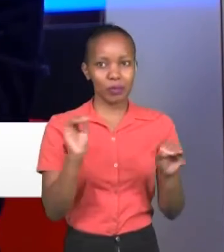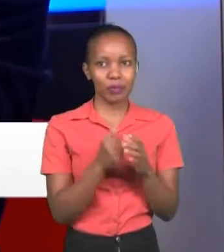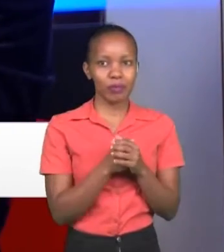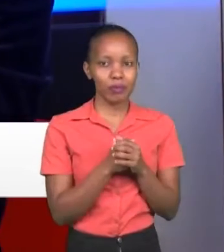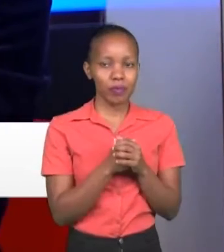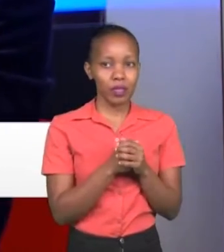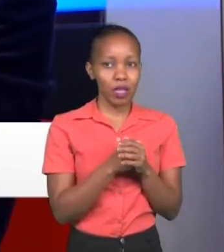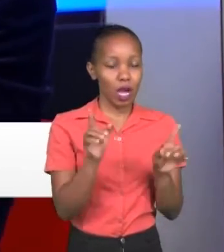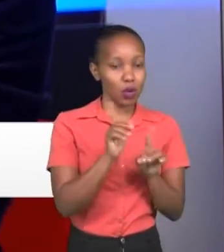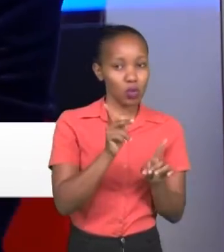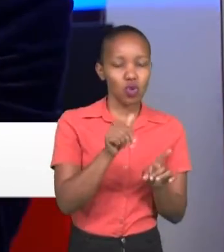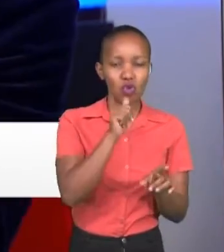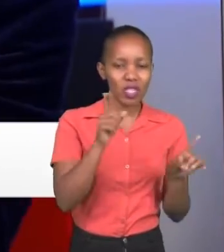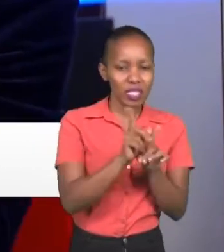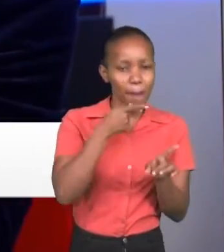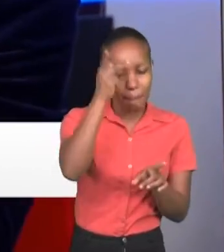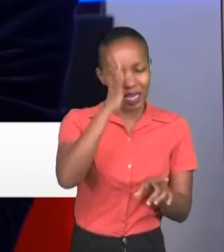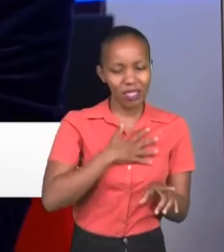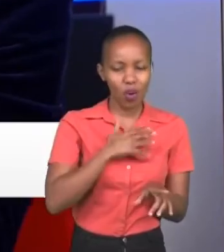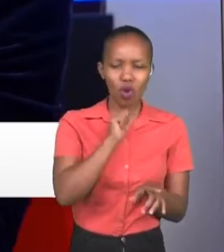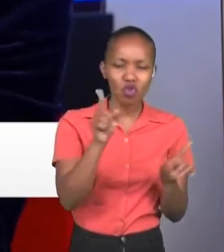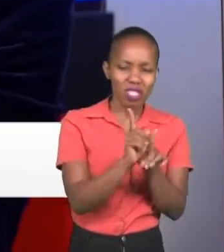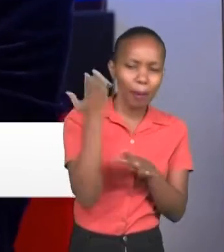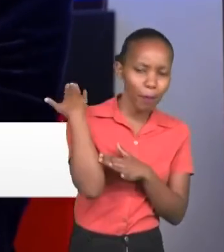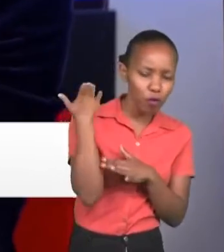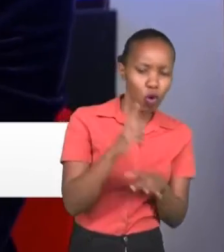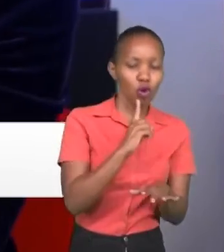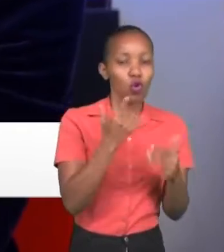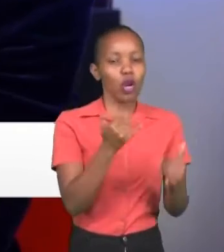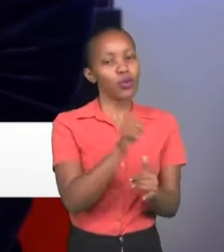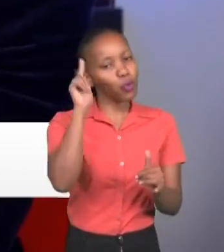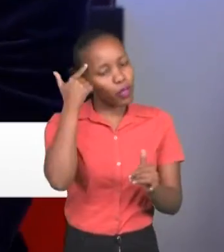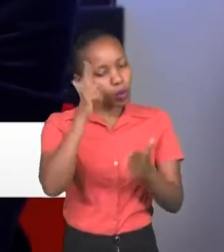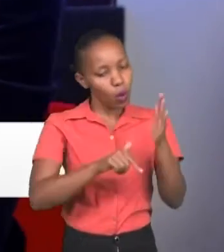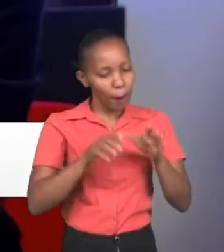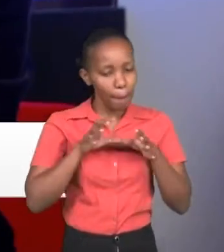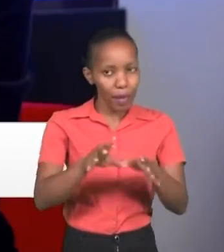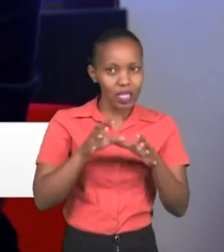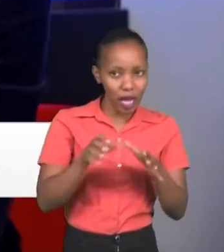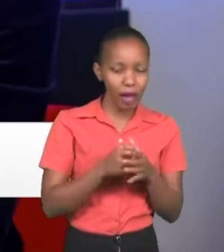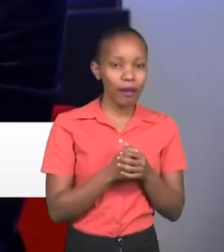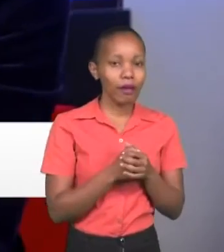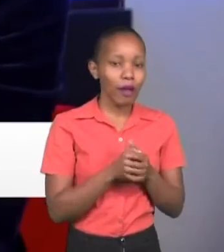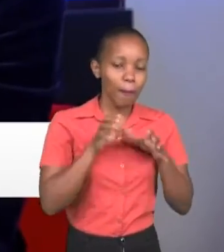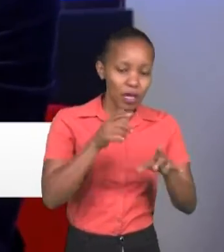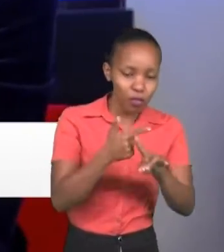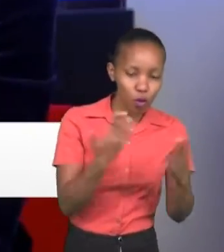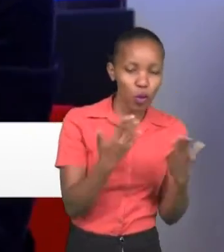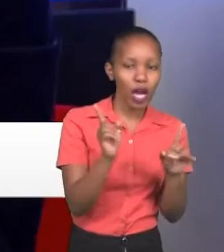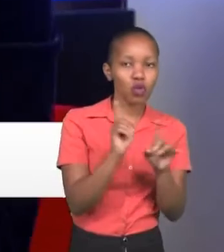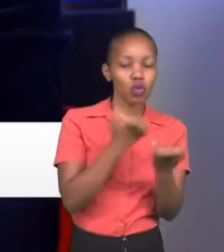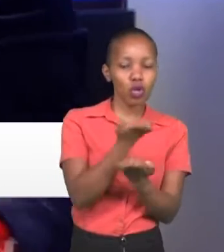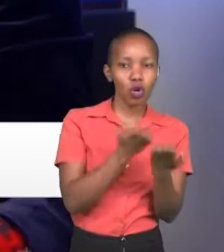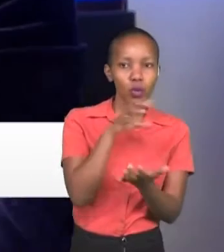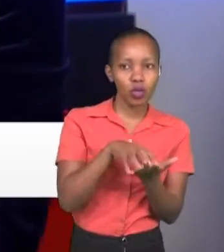our parents. Huh? Yeah, things have changed. Yeah. So, DP, Ebutuambie, what do you think about even now the pressure, the source of pressure, and the current economic